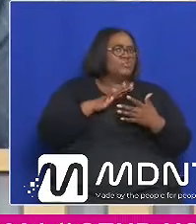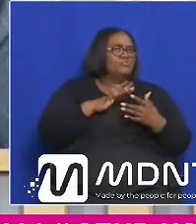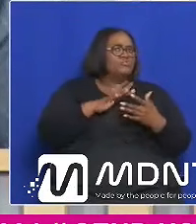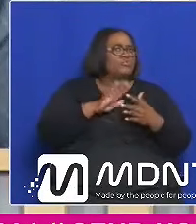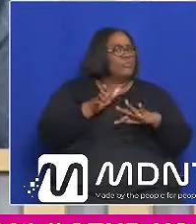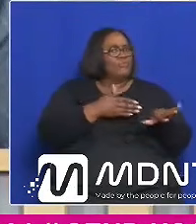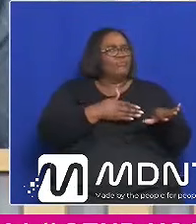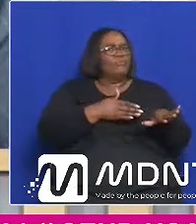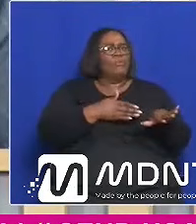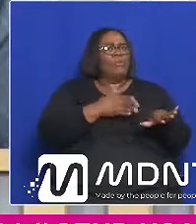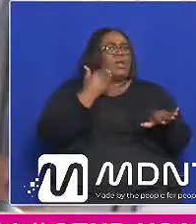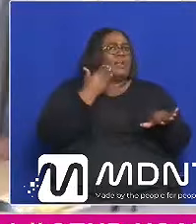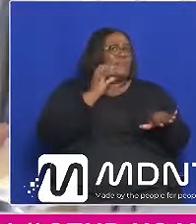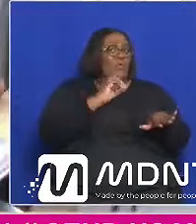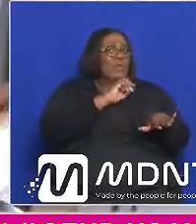the witness.